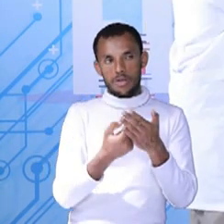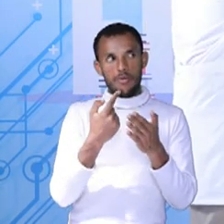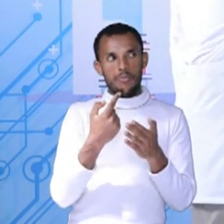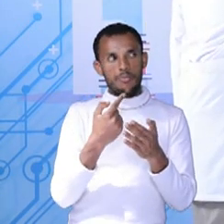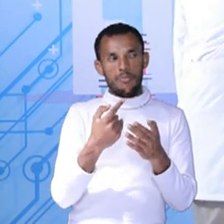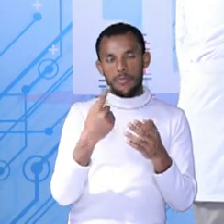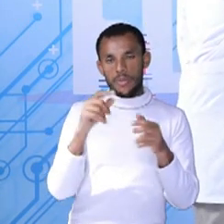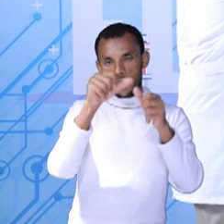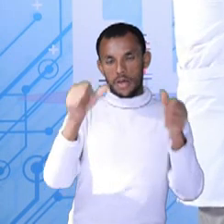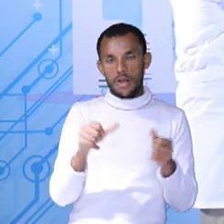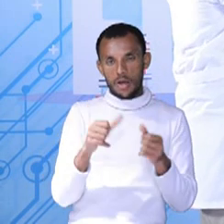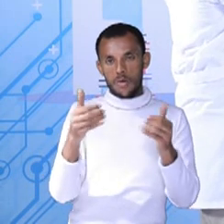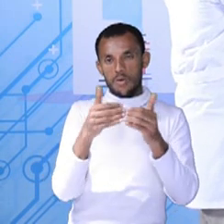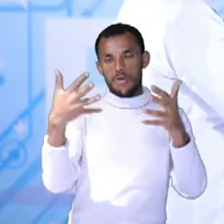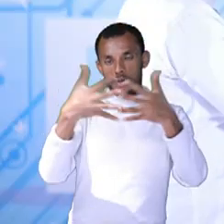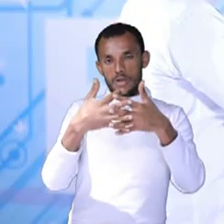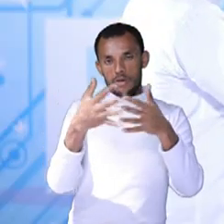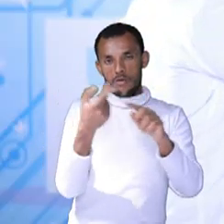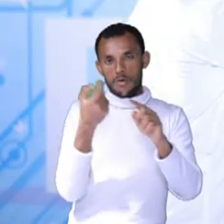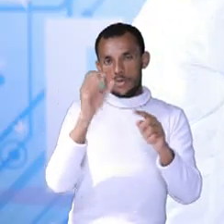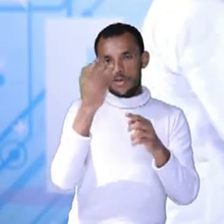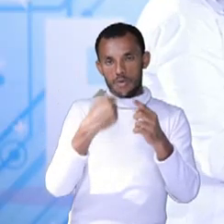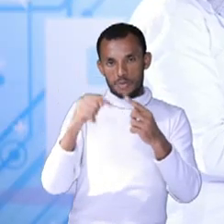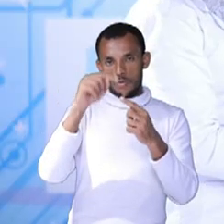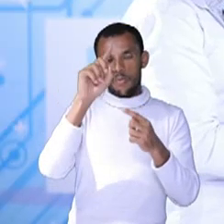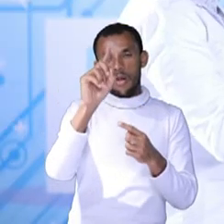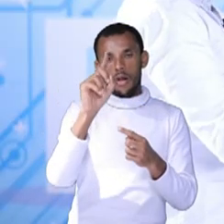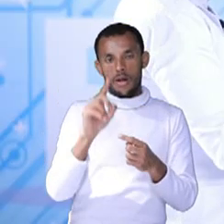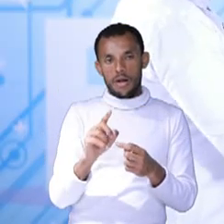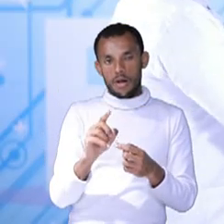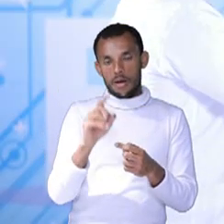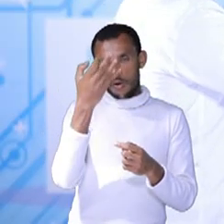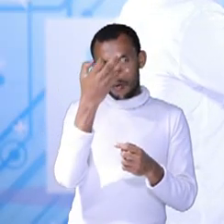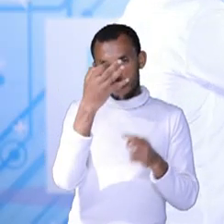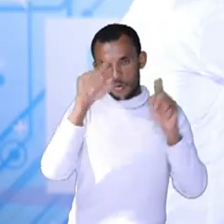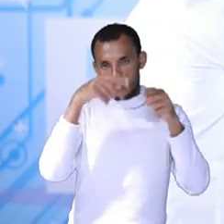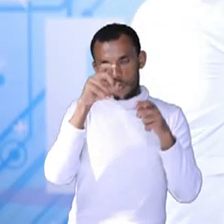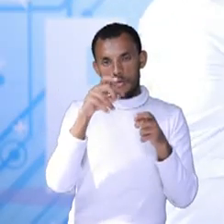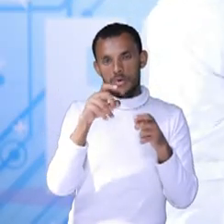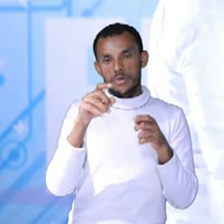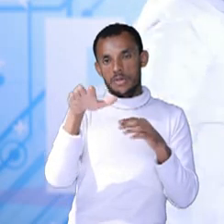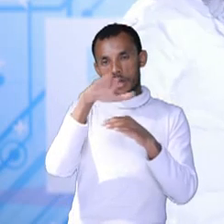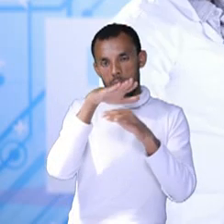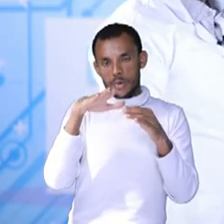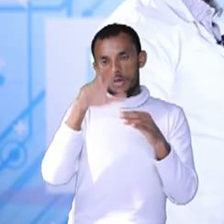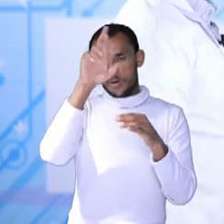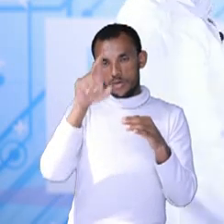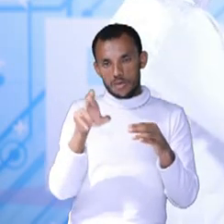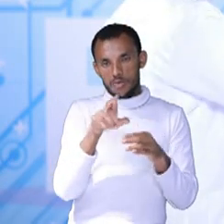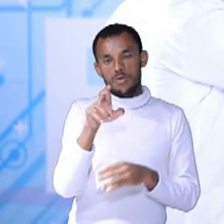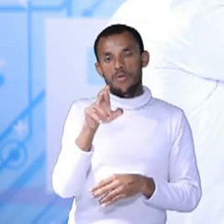So the area will be the integration from 0 to 1 of the upper function is the square root of